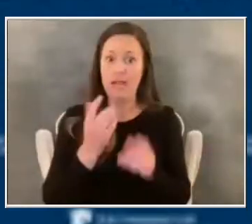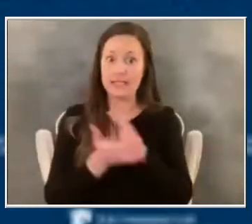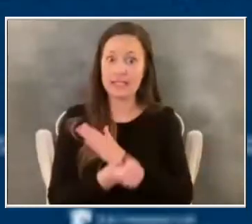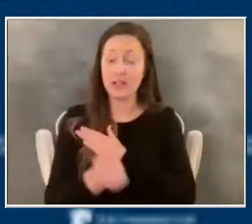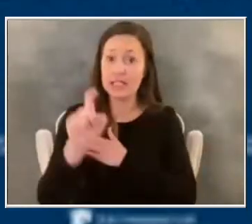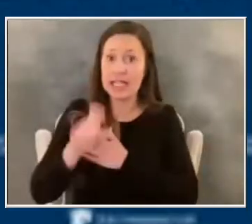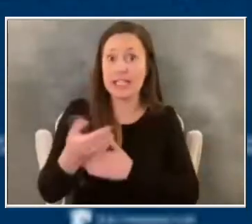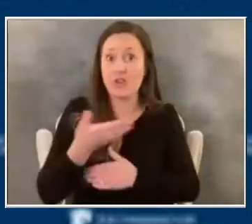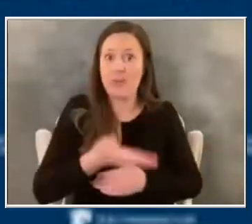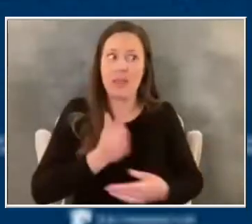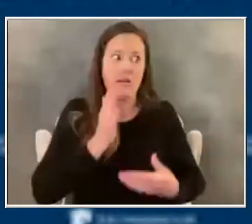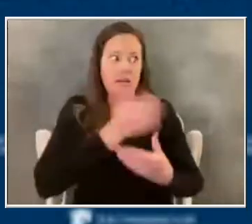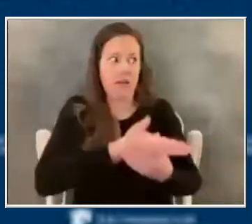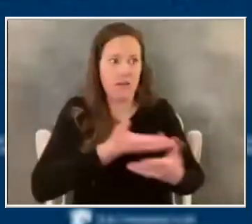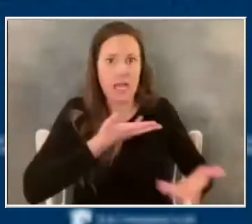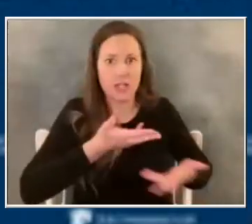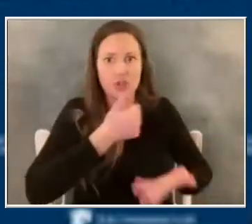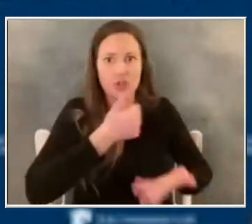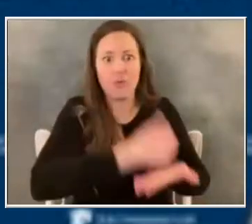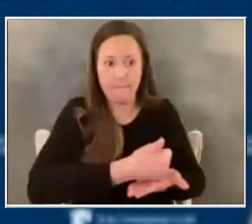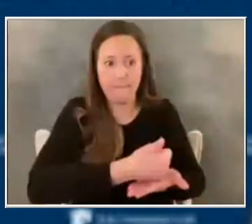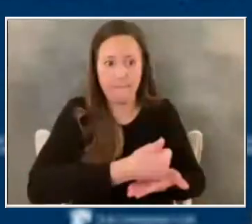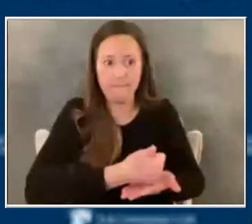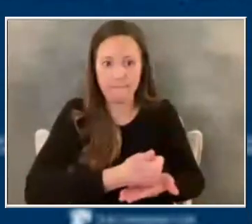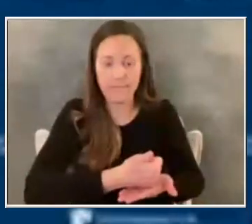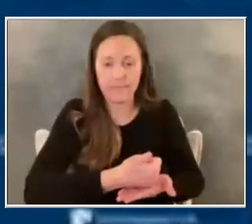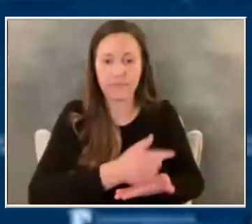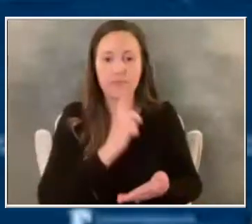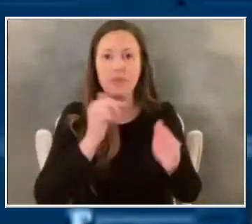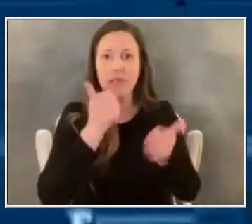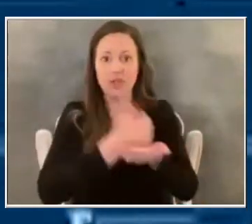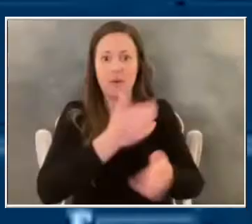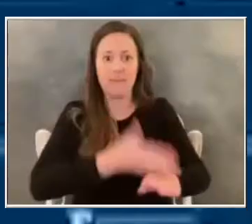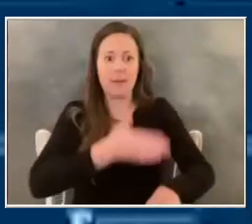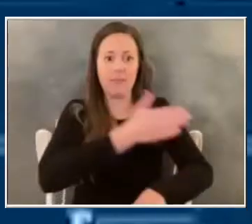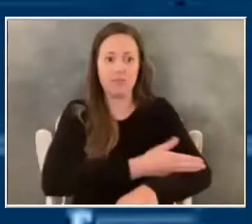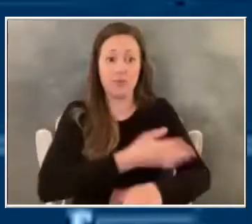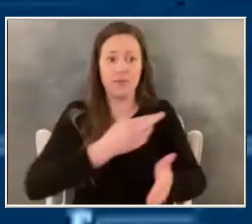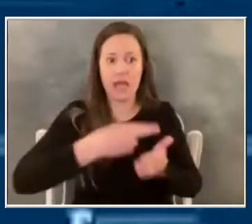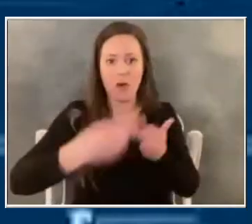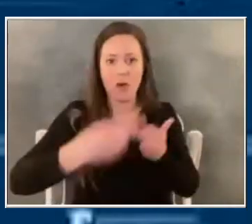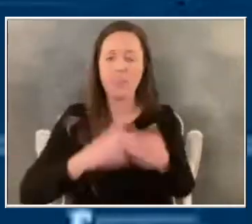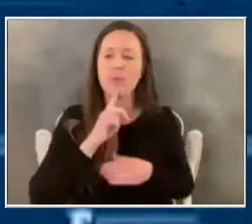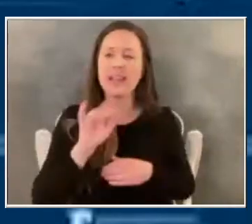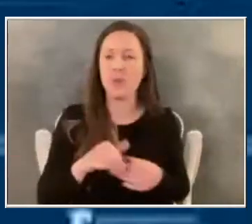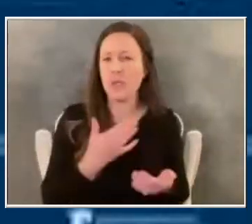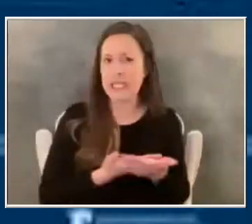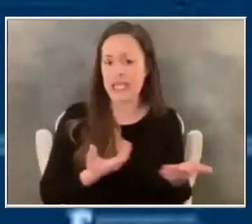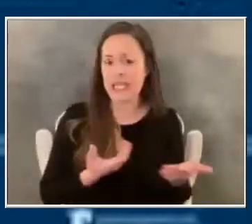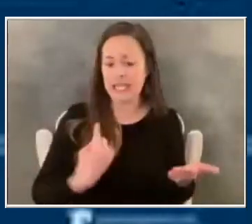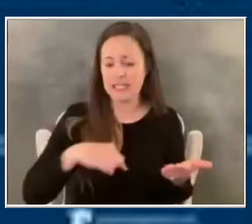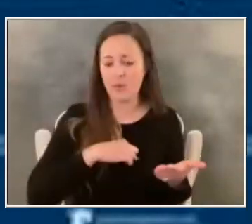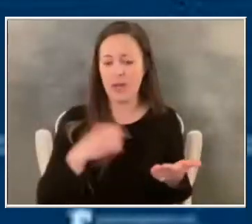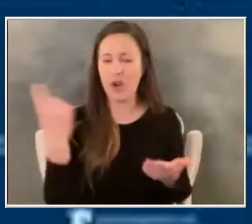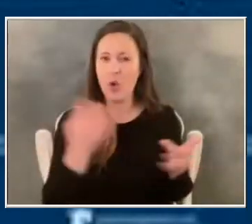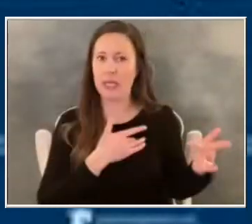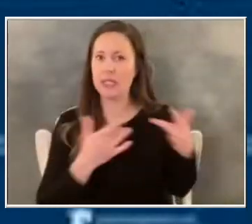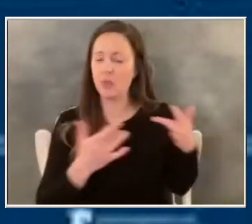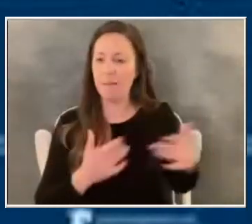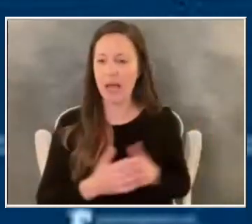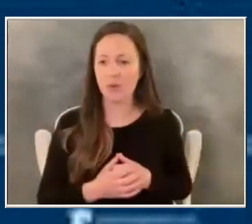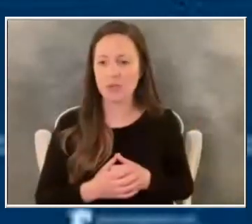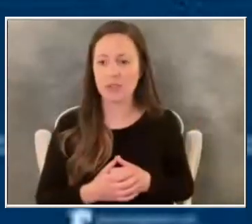to intervene to improve the outcomes. And so those are certainly things that we always worry about. And you never